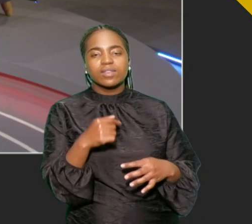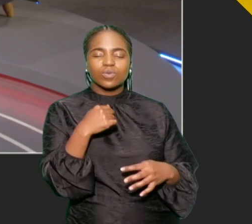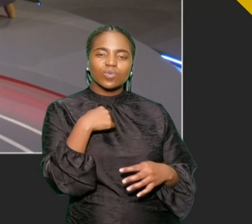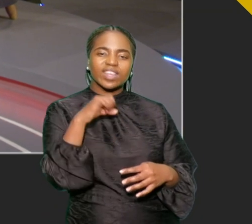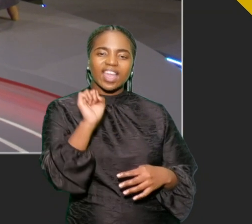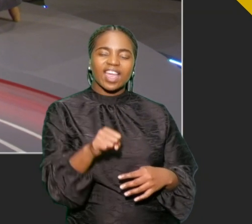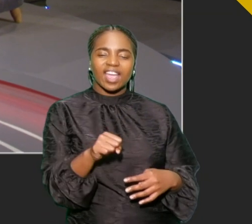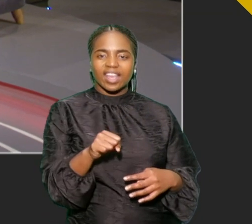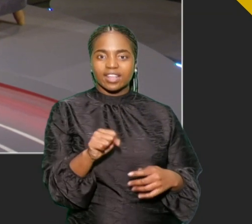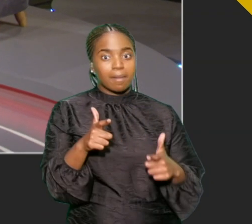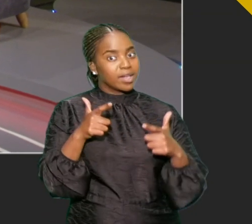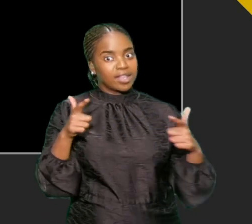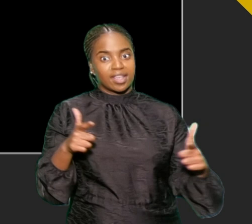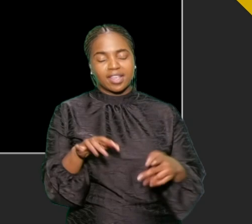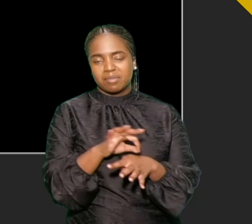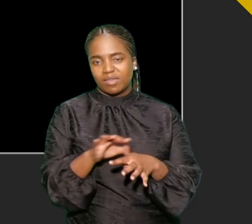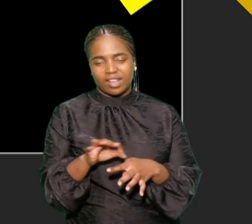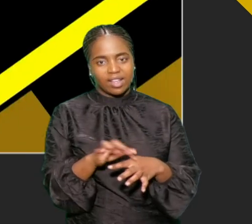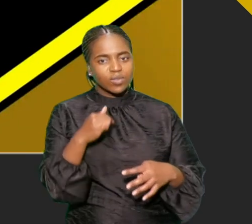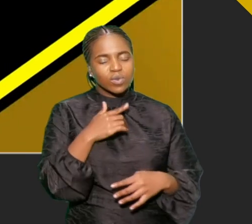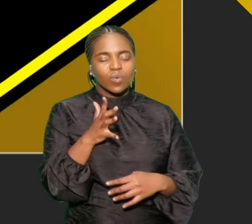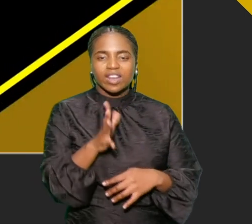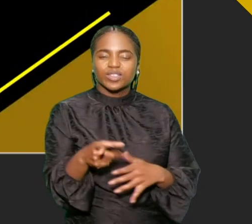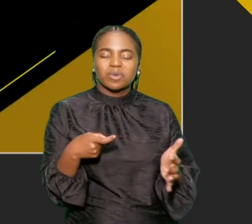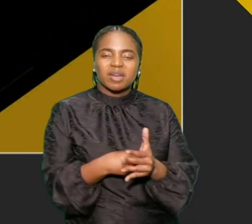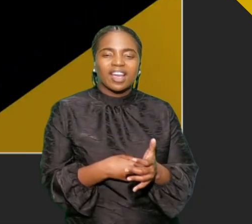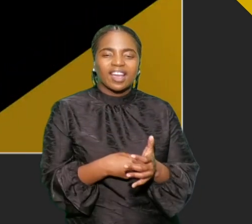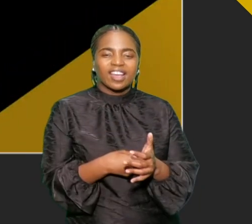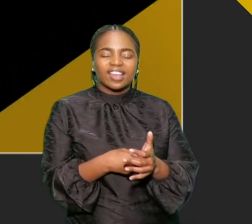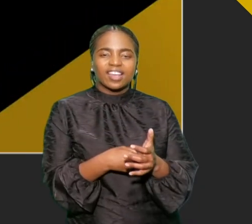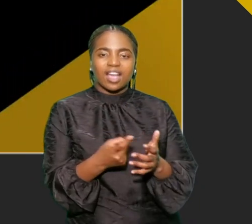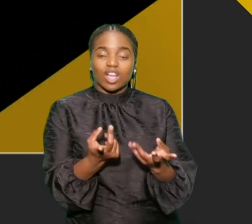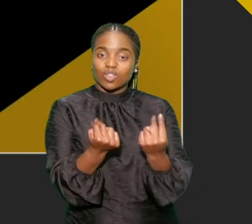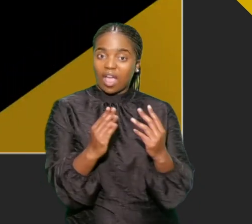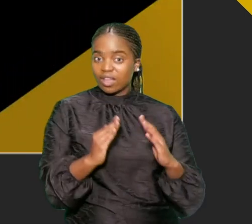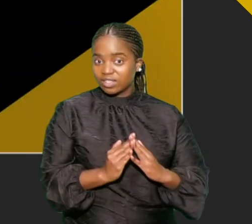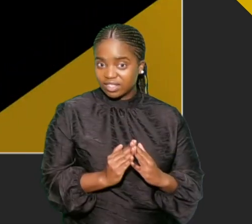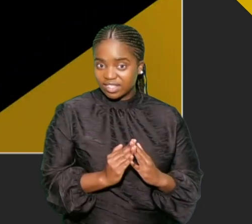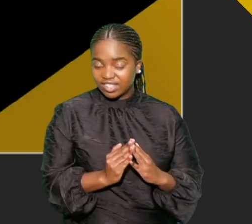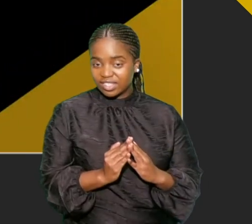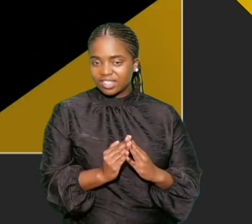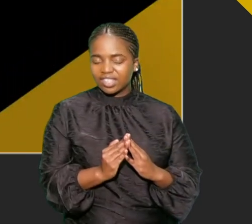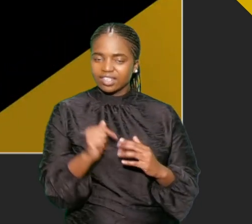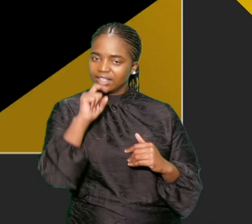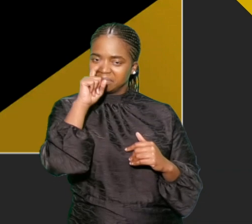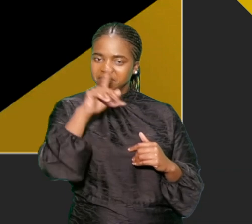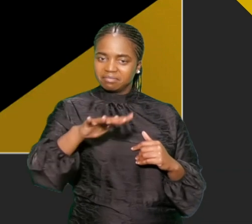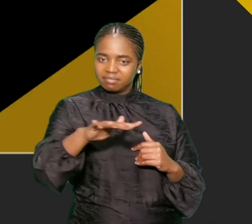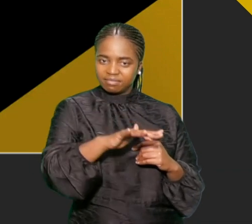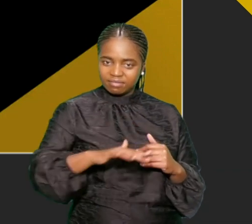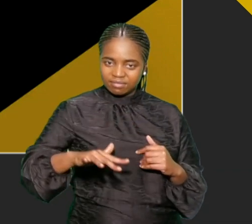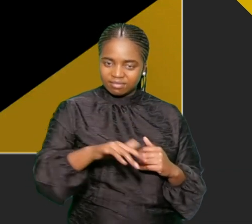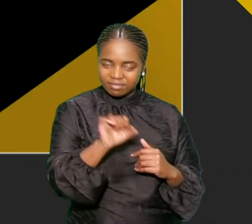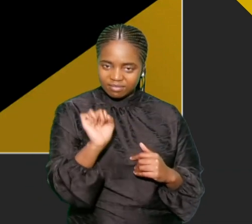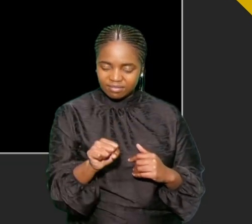a quite huge plan. We wanted to buy a new house in a suburb area because kanako